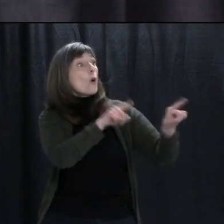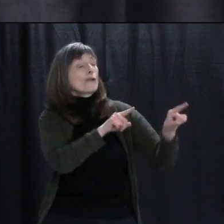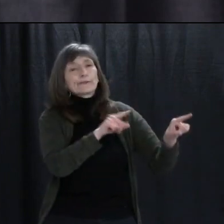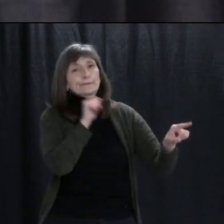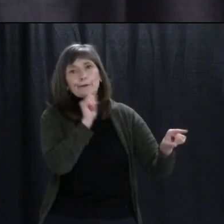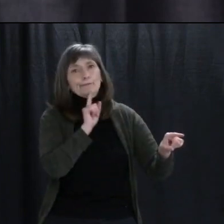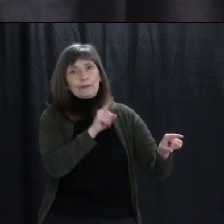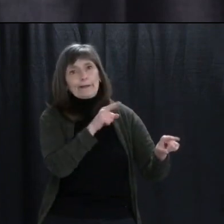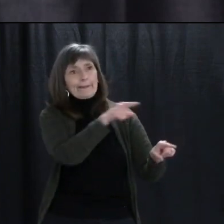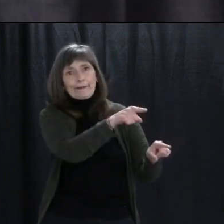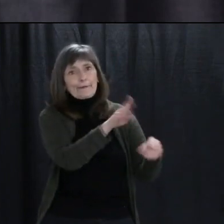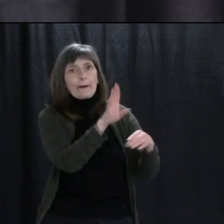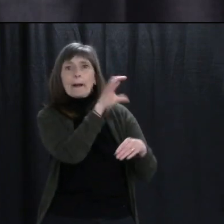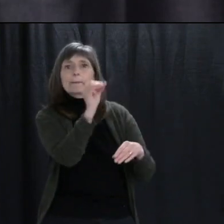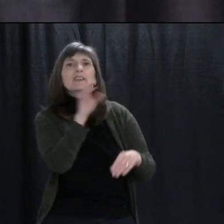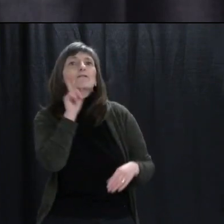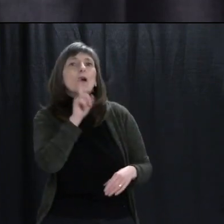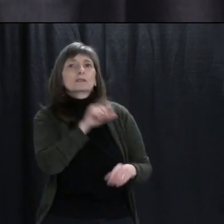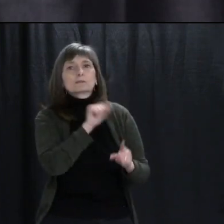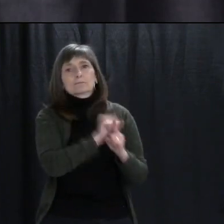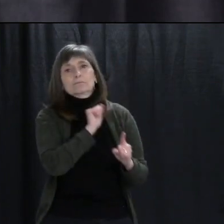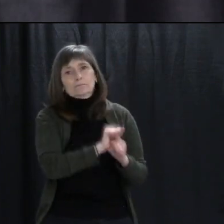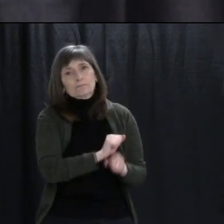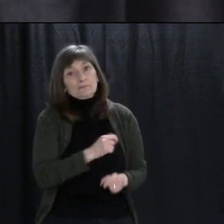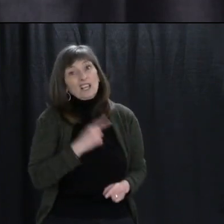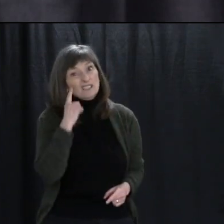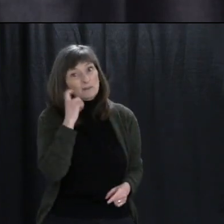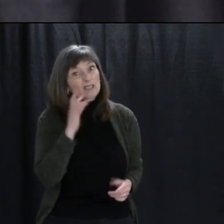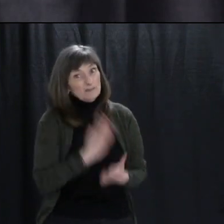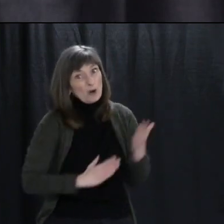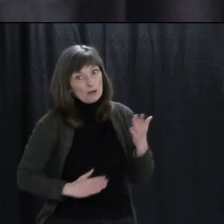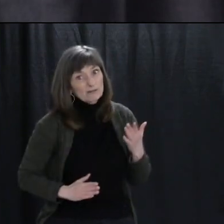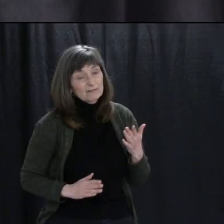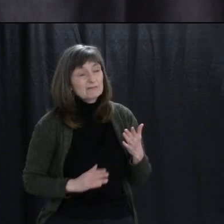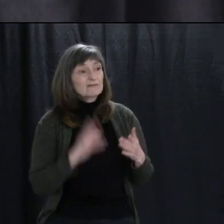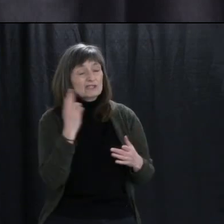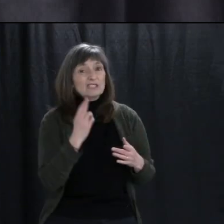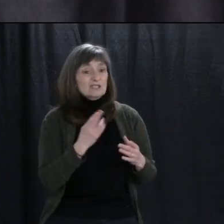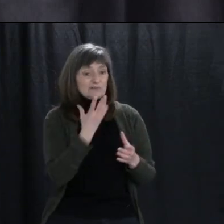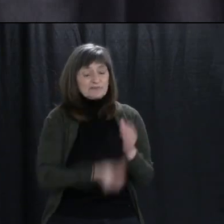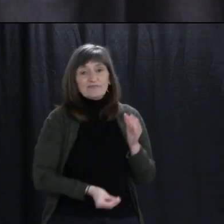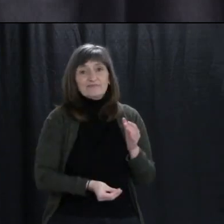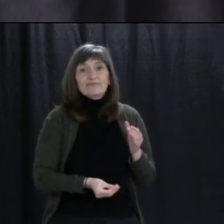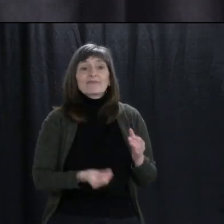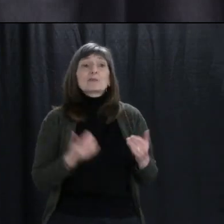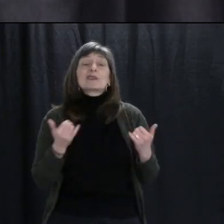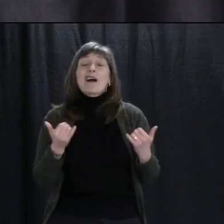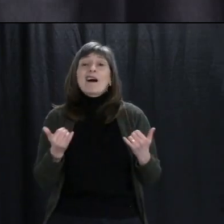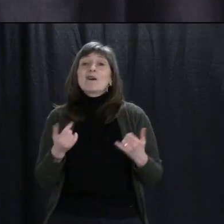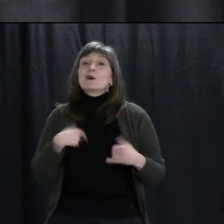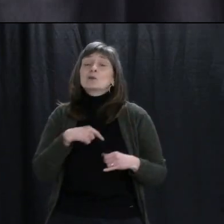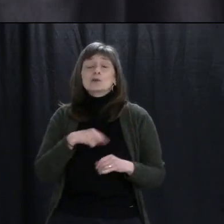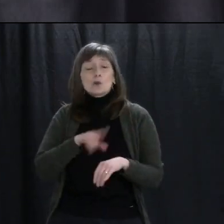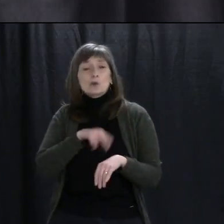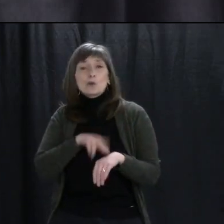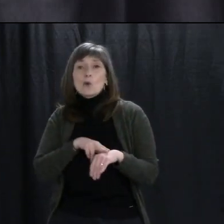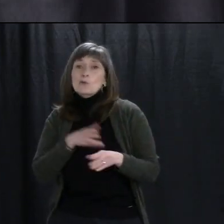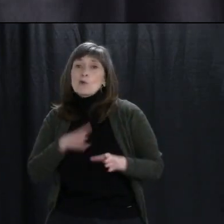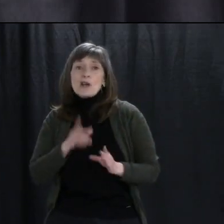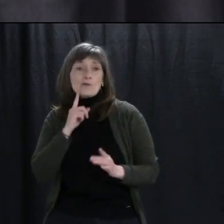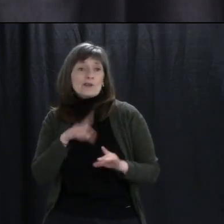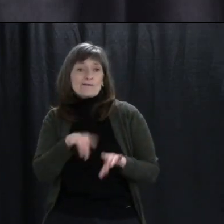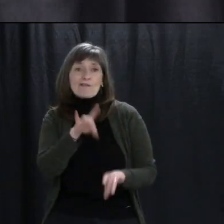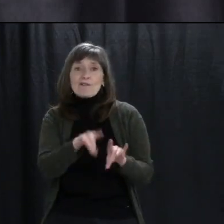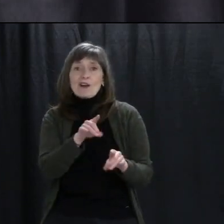go through and continue with our normal and national procurement routes, as well as the emergency